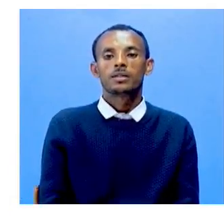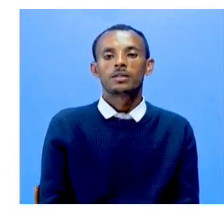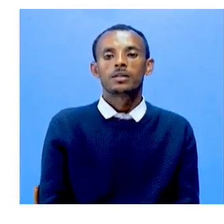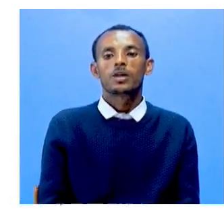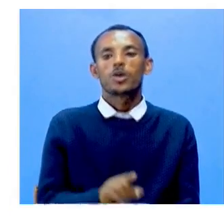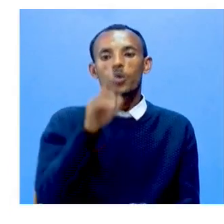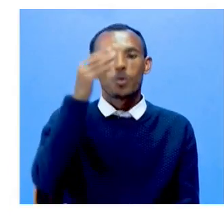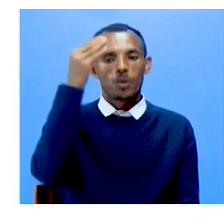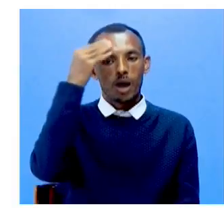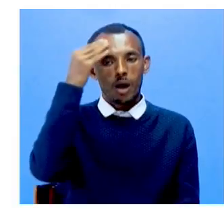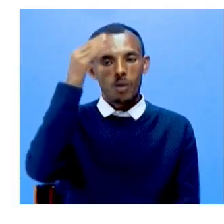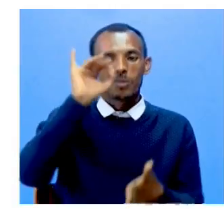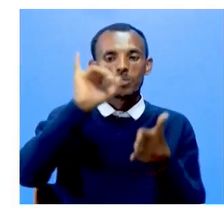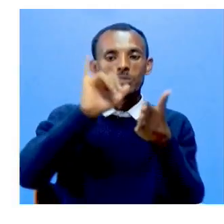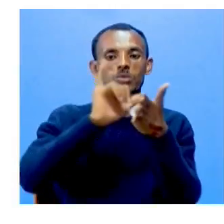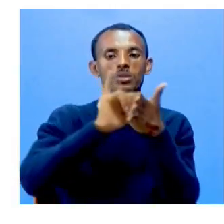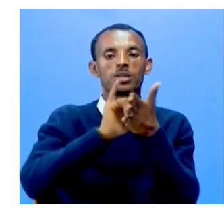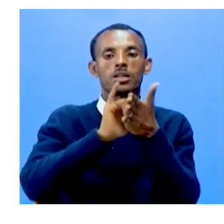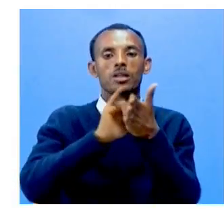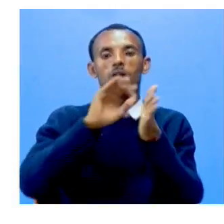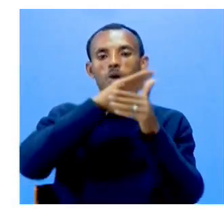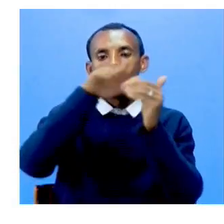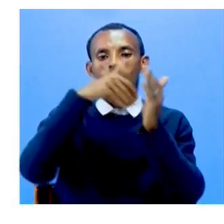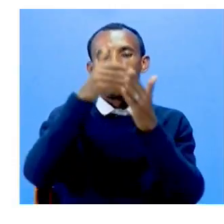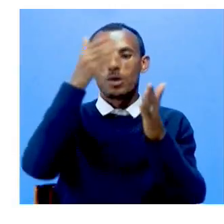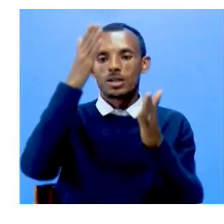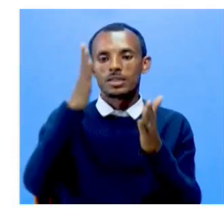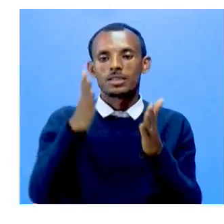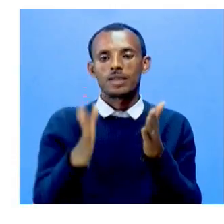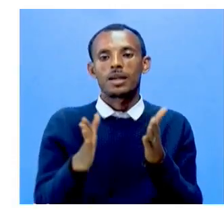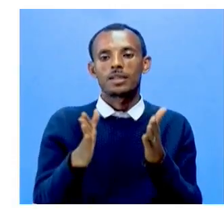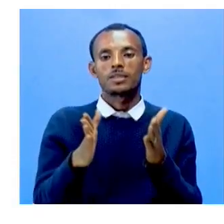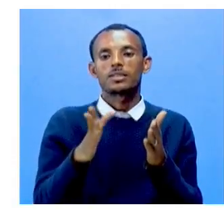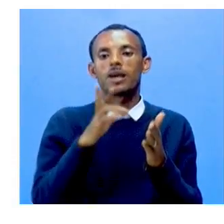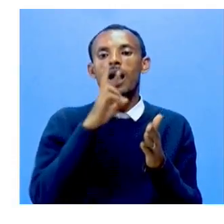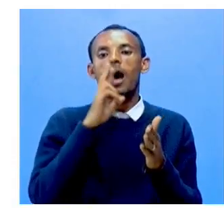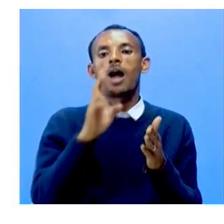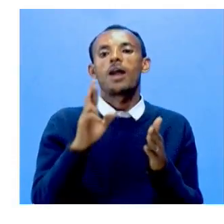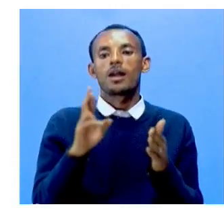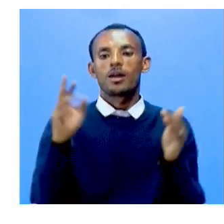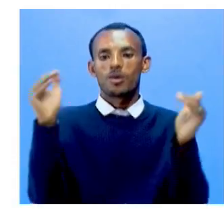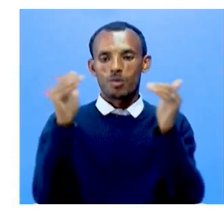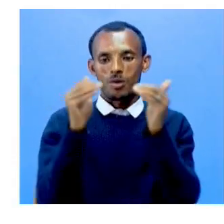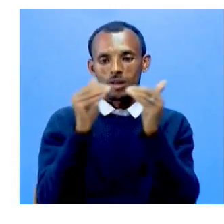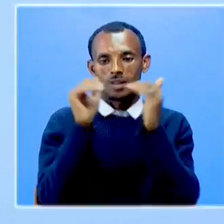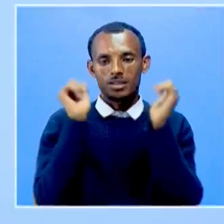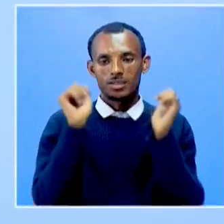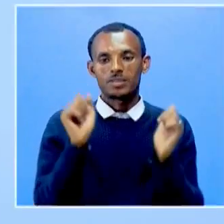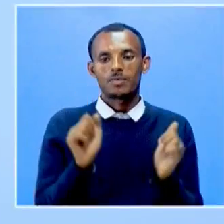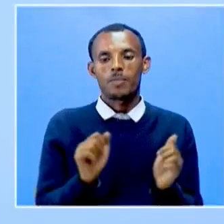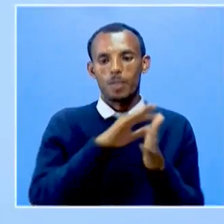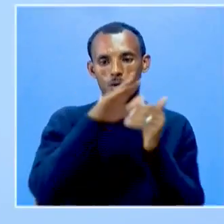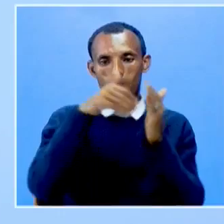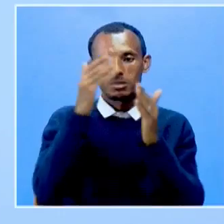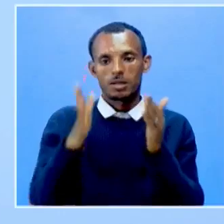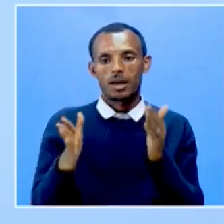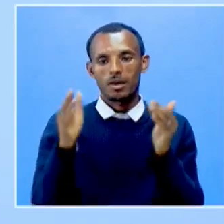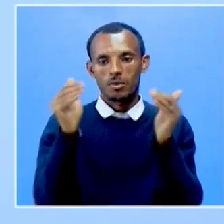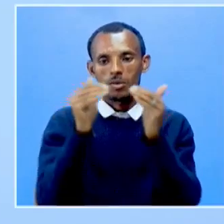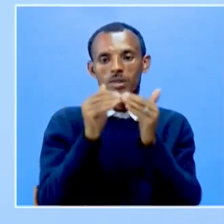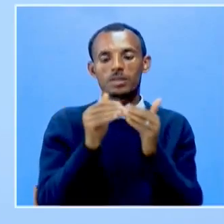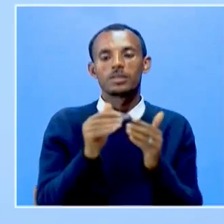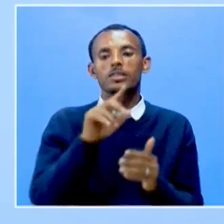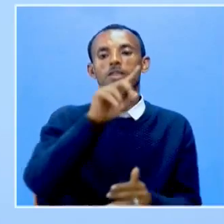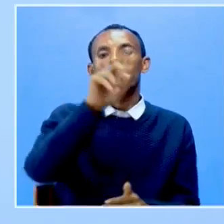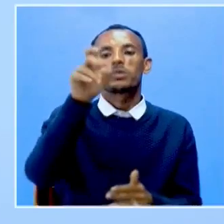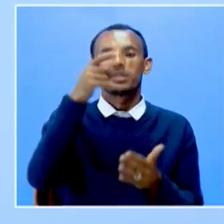You know that all sides of rhombus are congruent. The